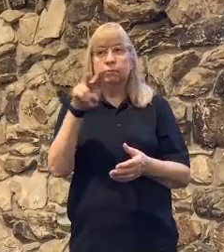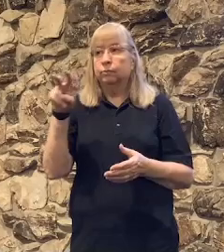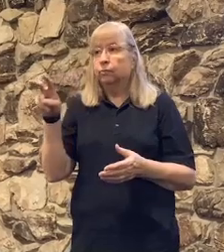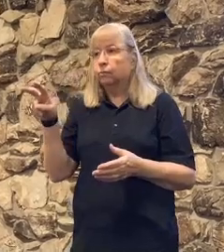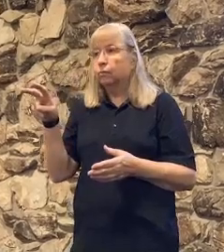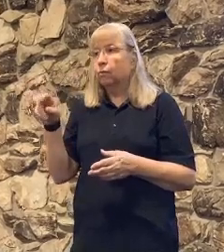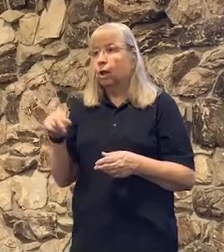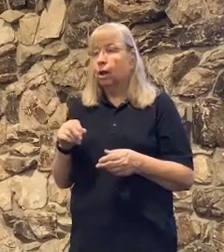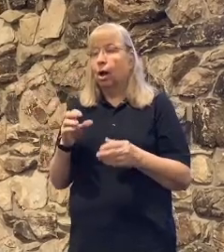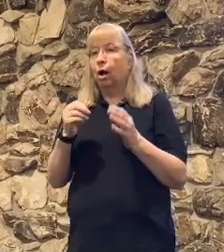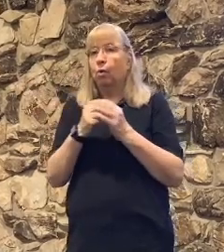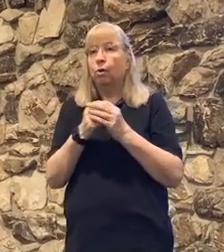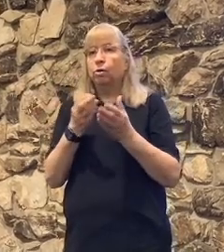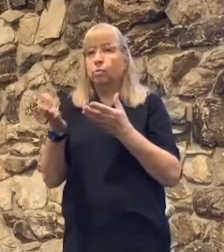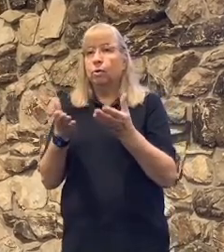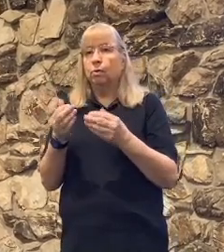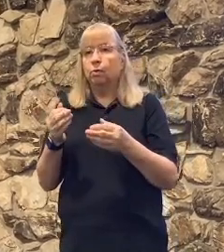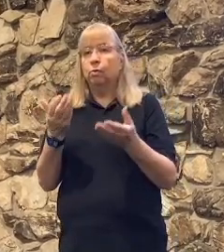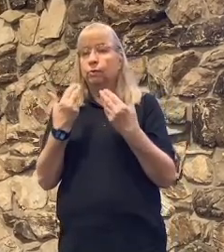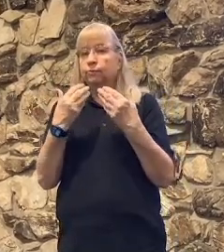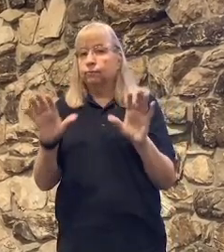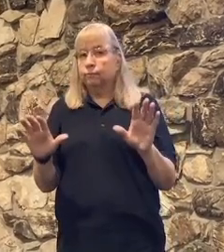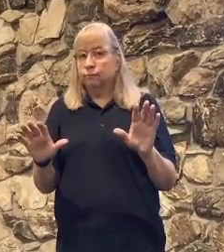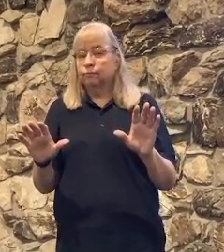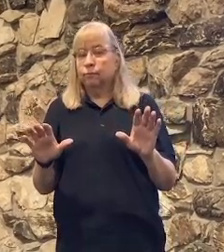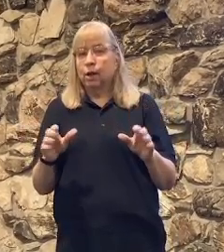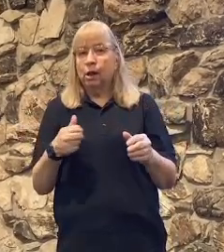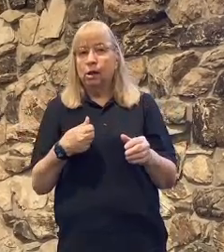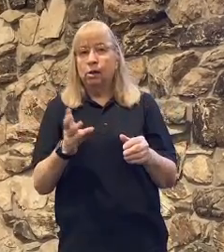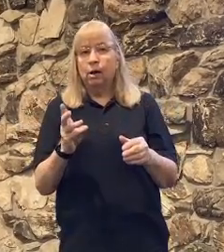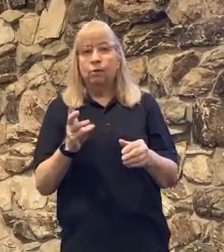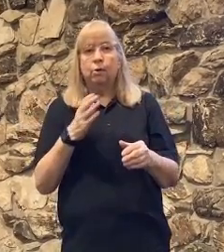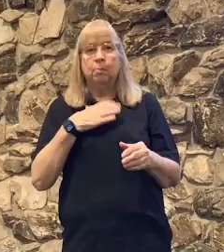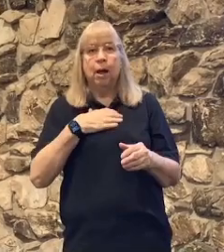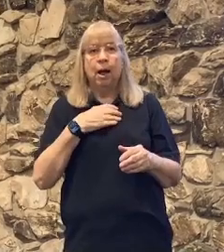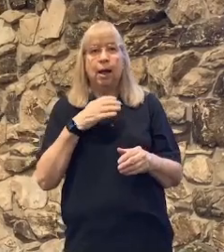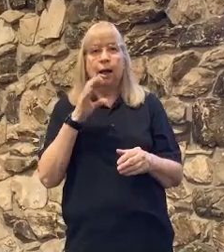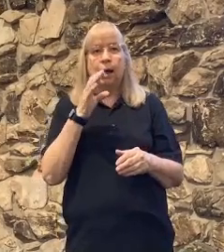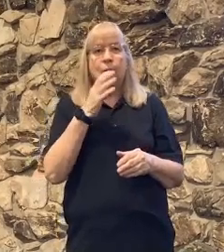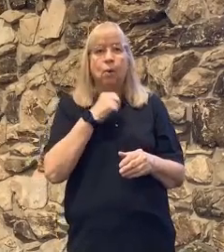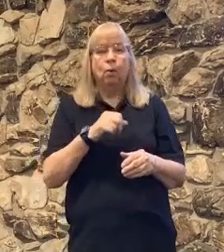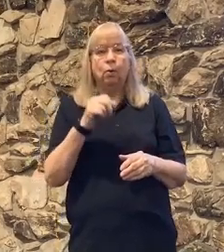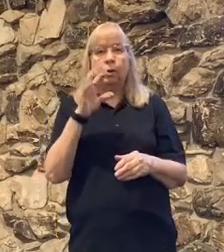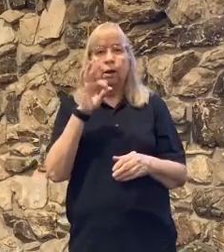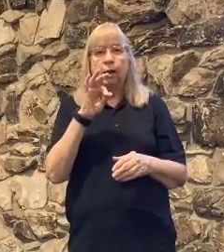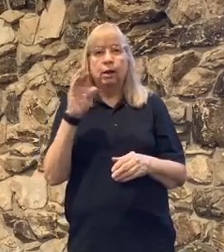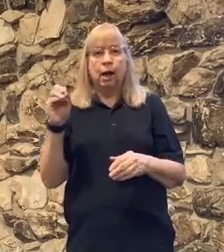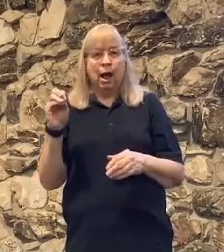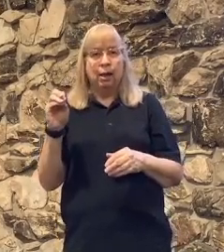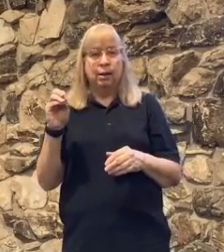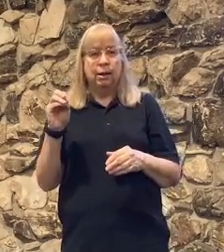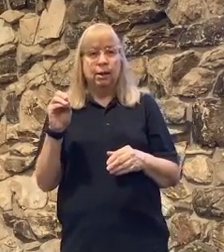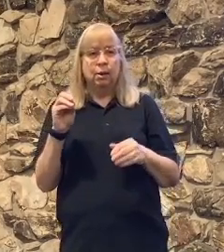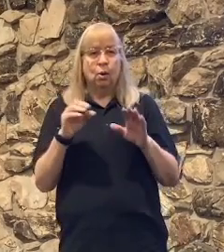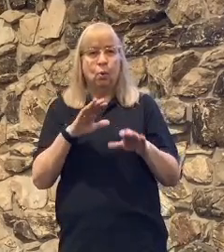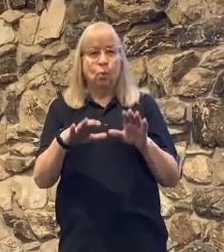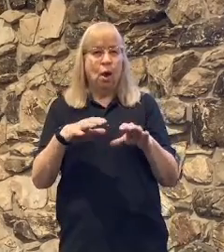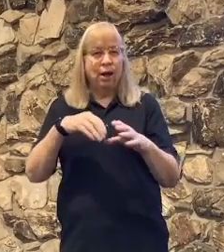When that worship service was over, a couple of my 90-year-olds walked out and said, I feel like I did it